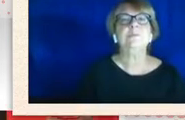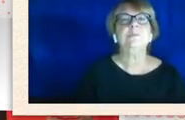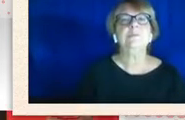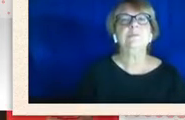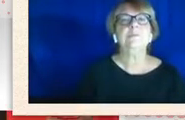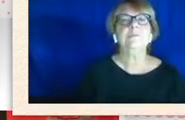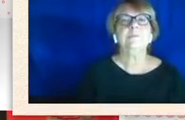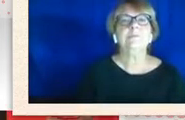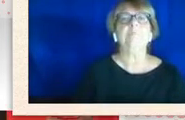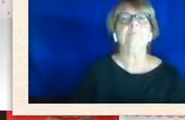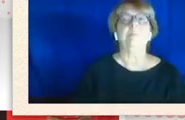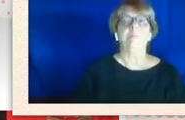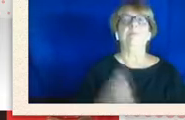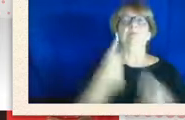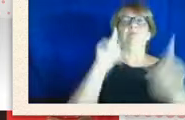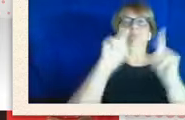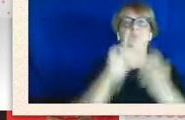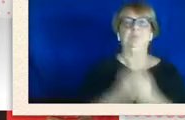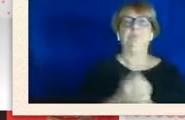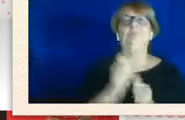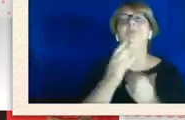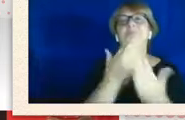There we go. Thank you.